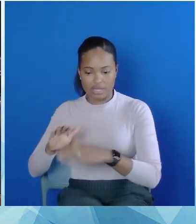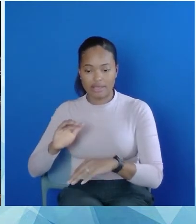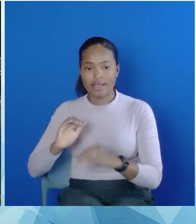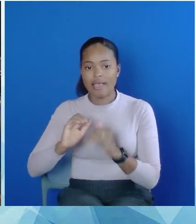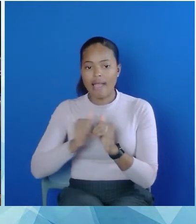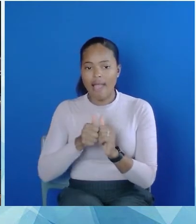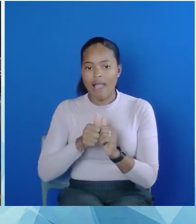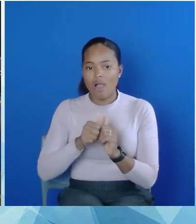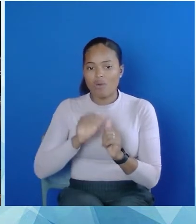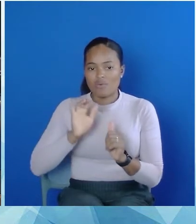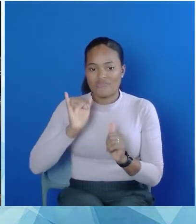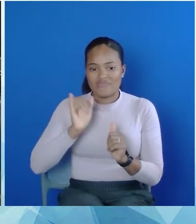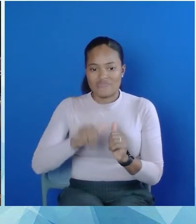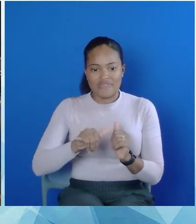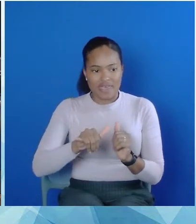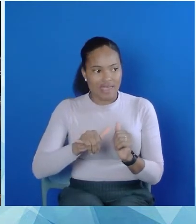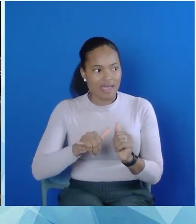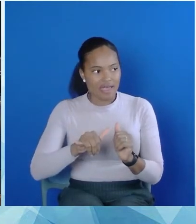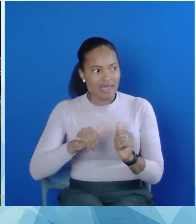recognized days. Yes.